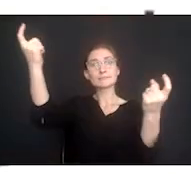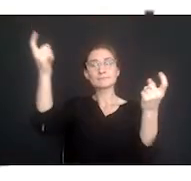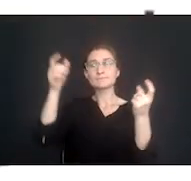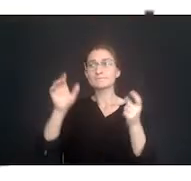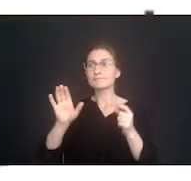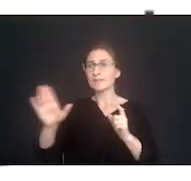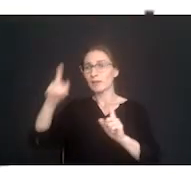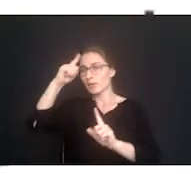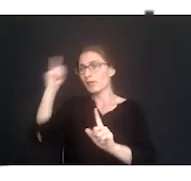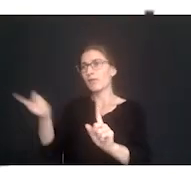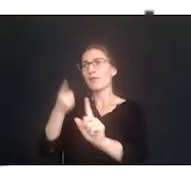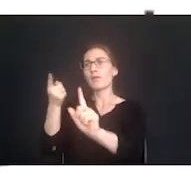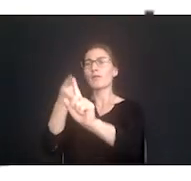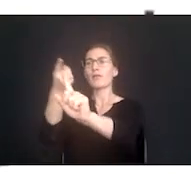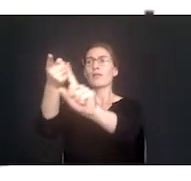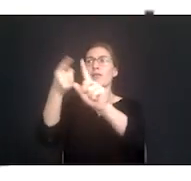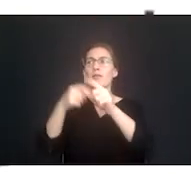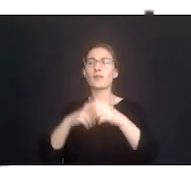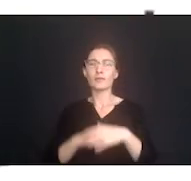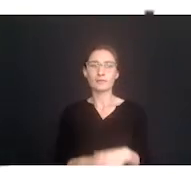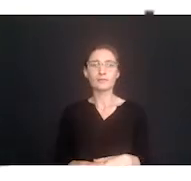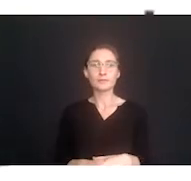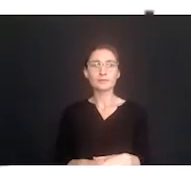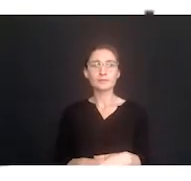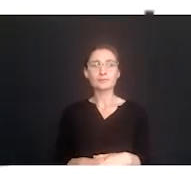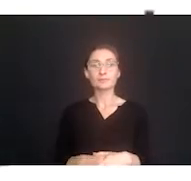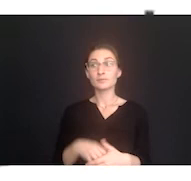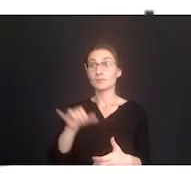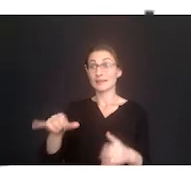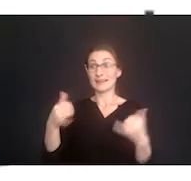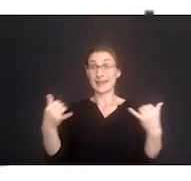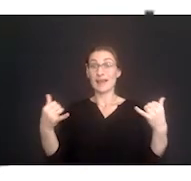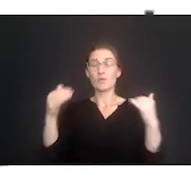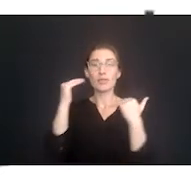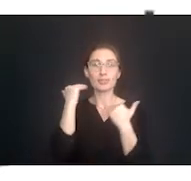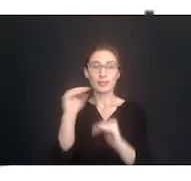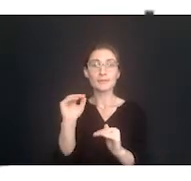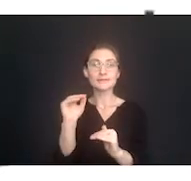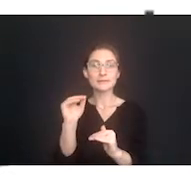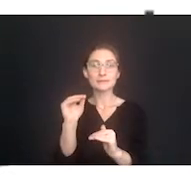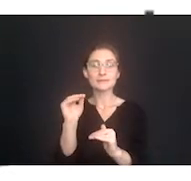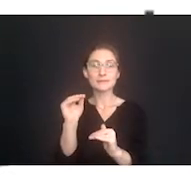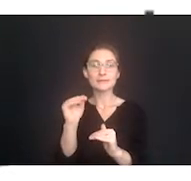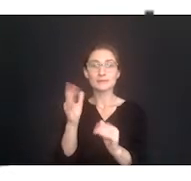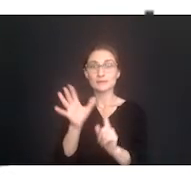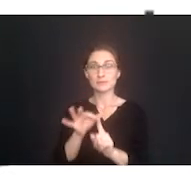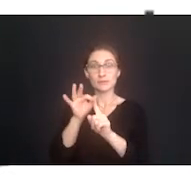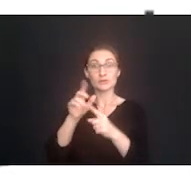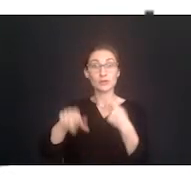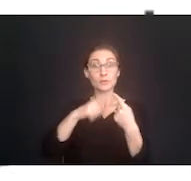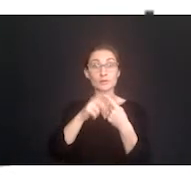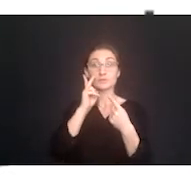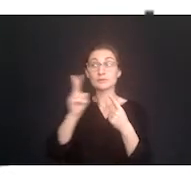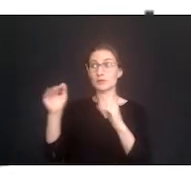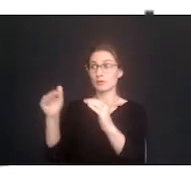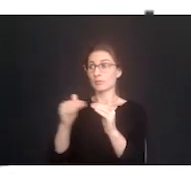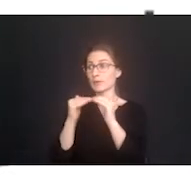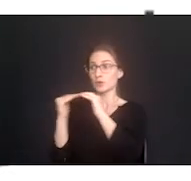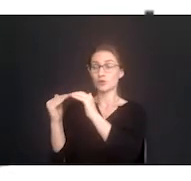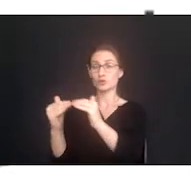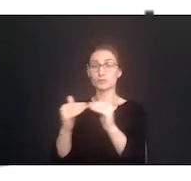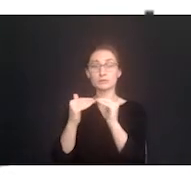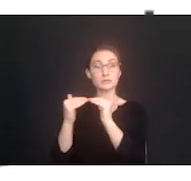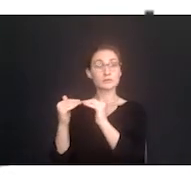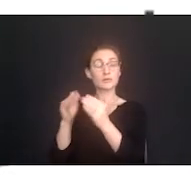of when they watched him grow throughout the years. These are things that are now limited in some ways, especially when they see some of their peers